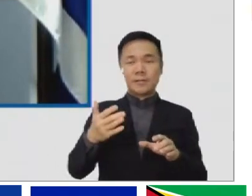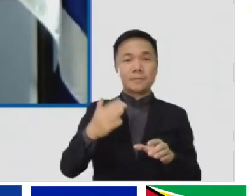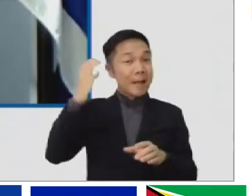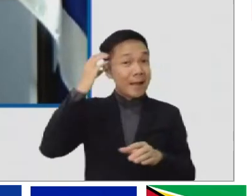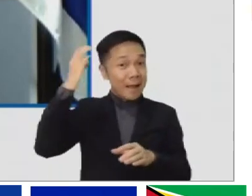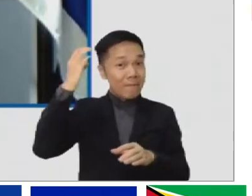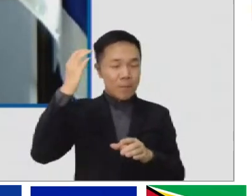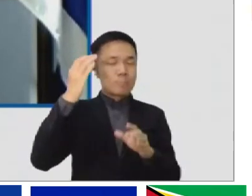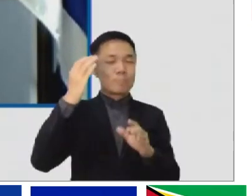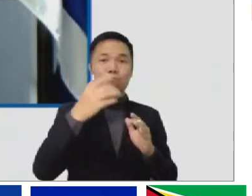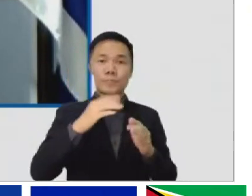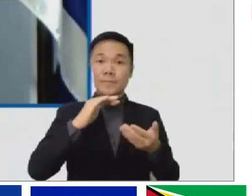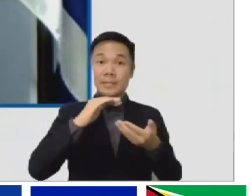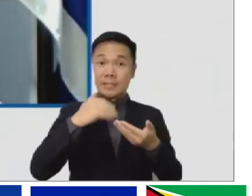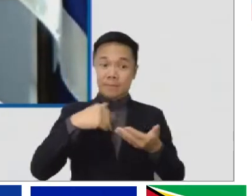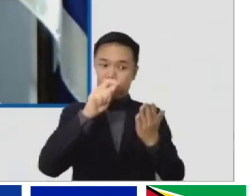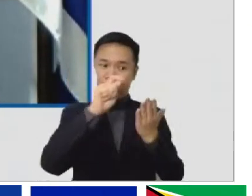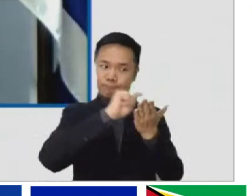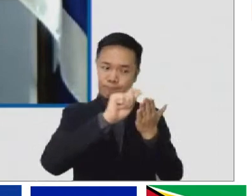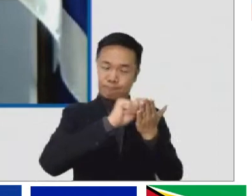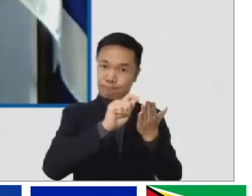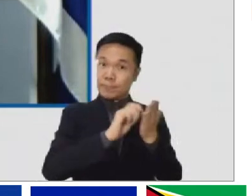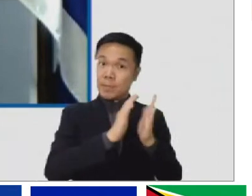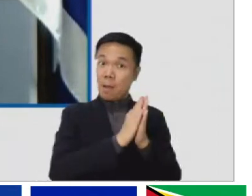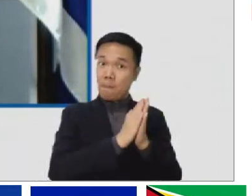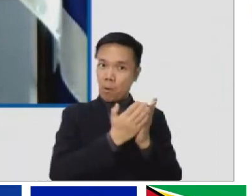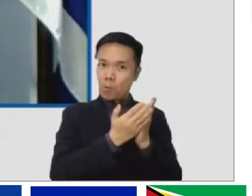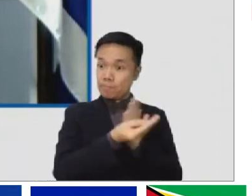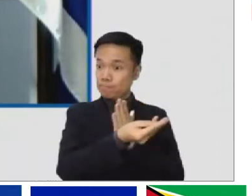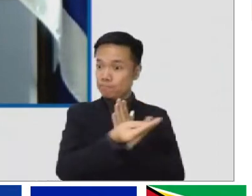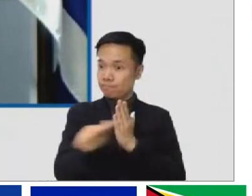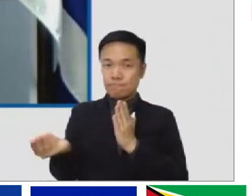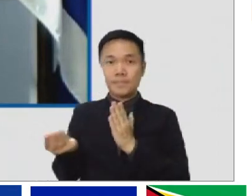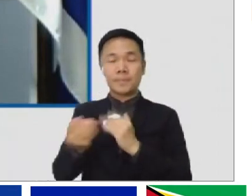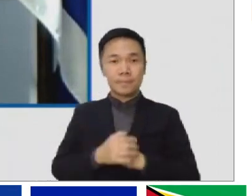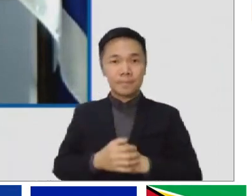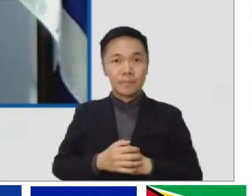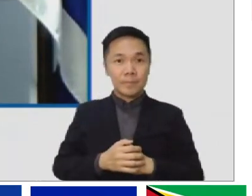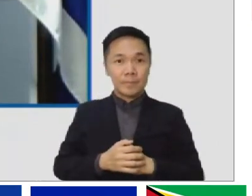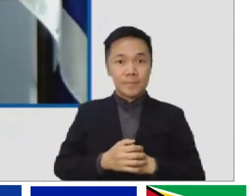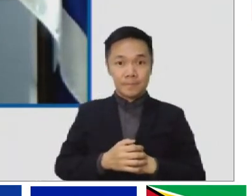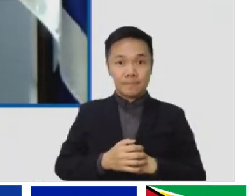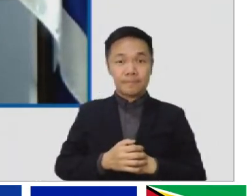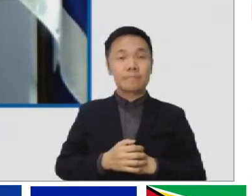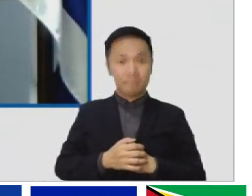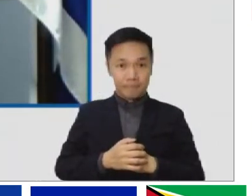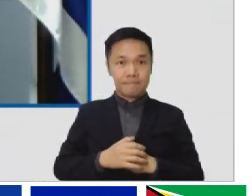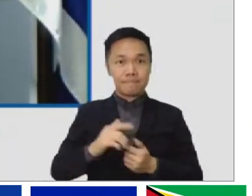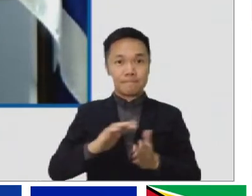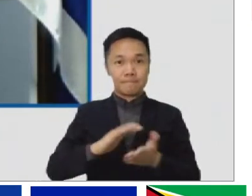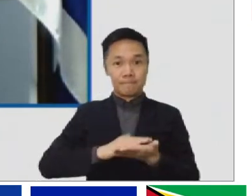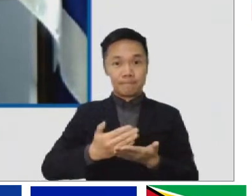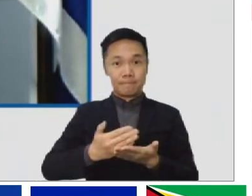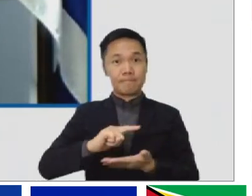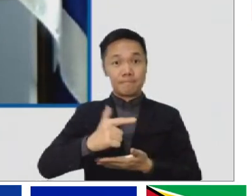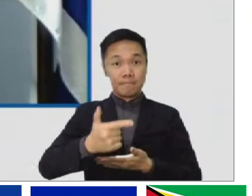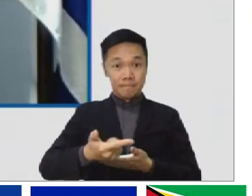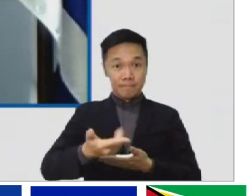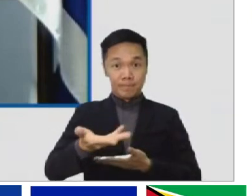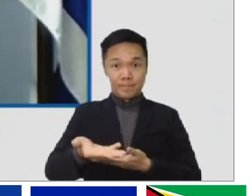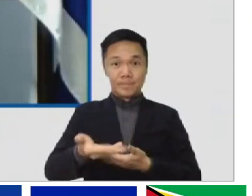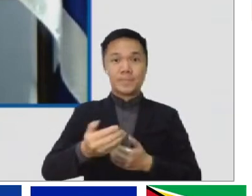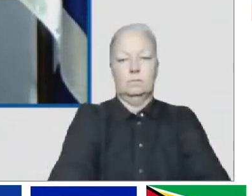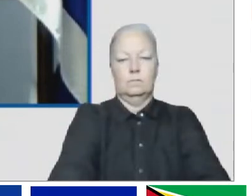institutionality, and it is established by our government. This is a commitment of